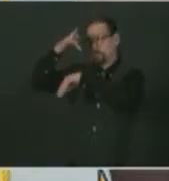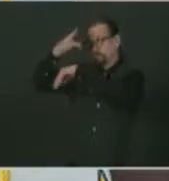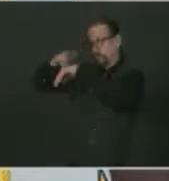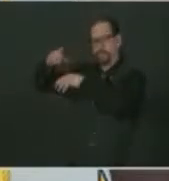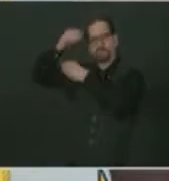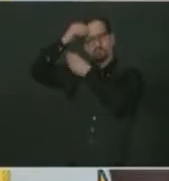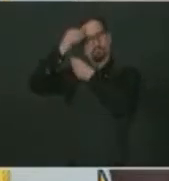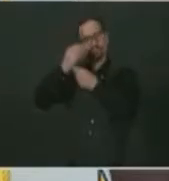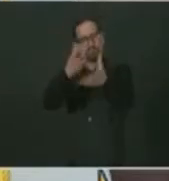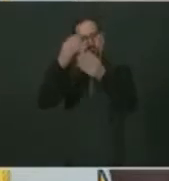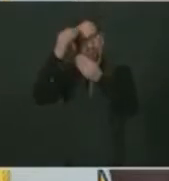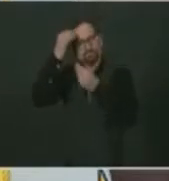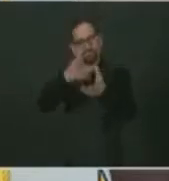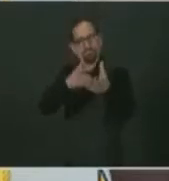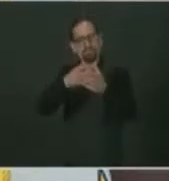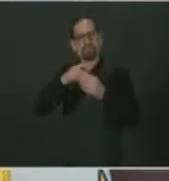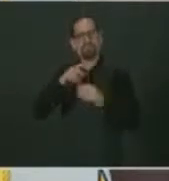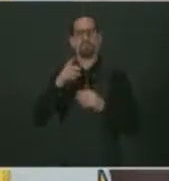portal.ri.gov.